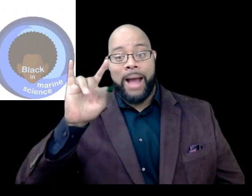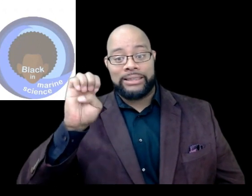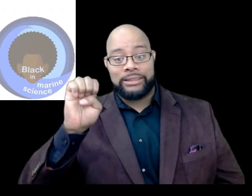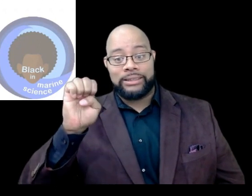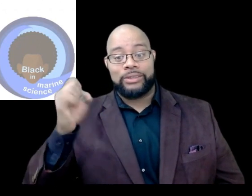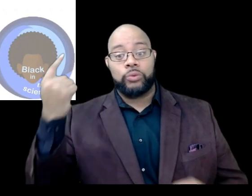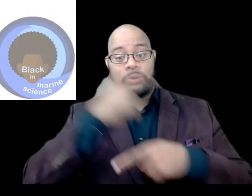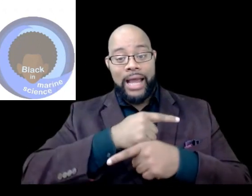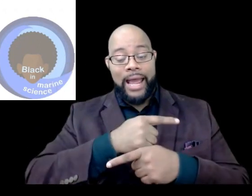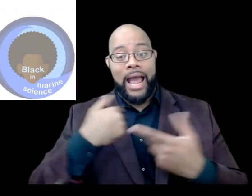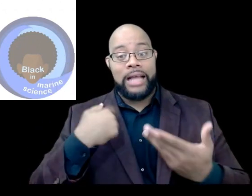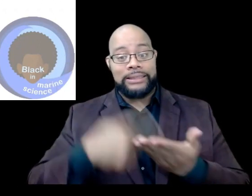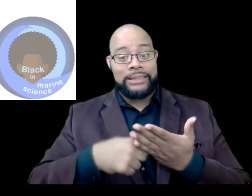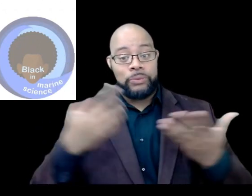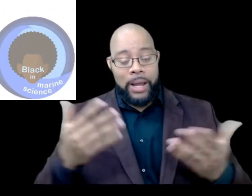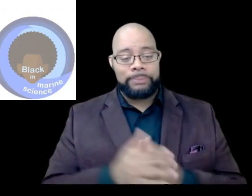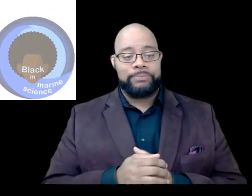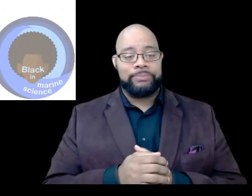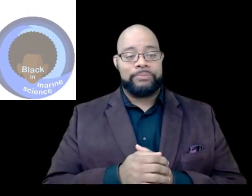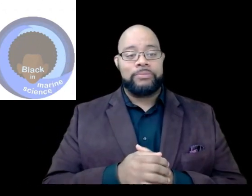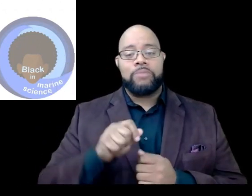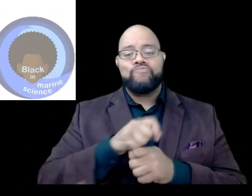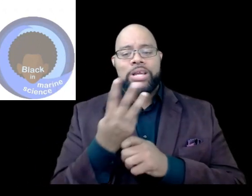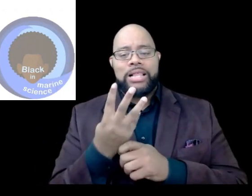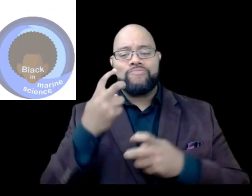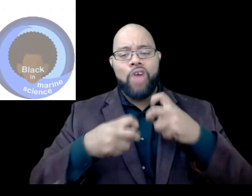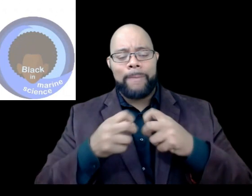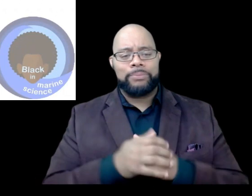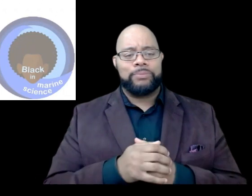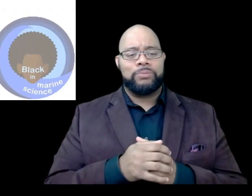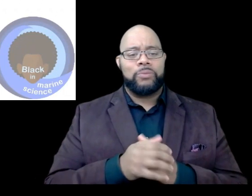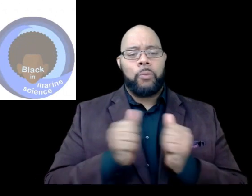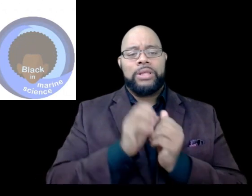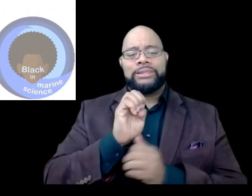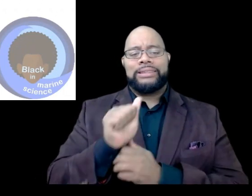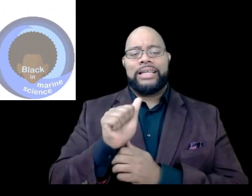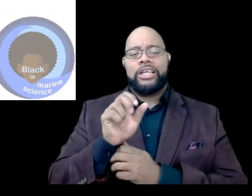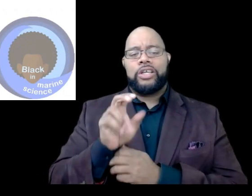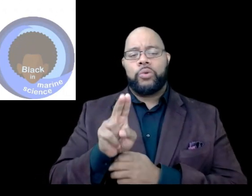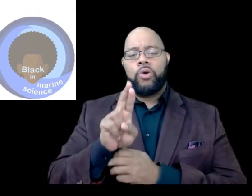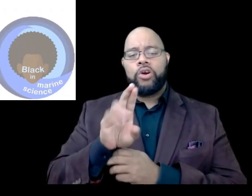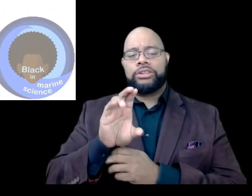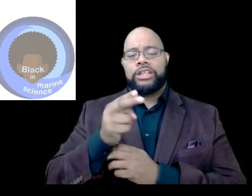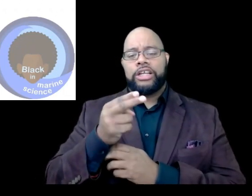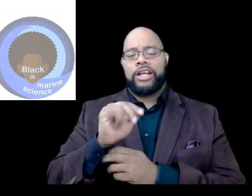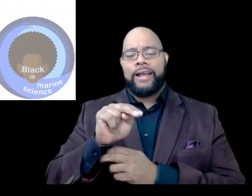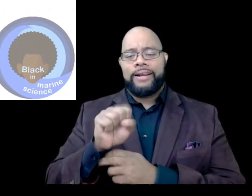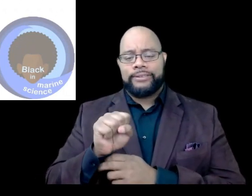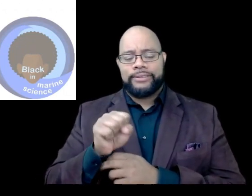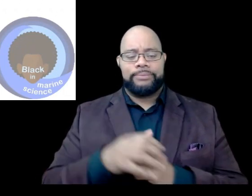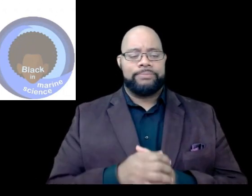Bites. And today, I'll be biting into prickly problems, sea urchins.